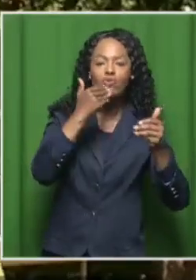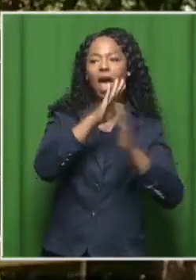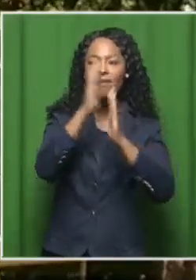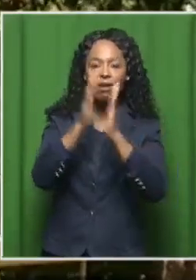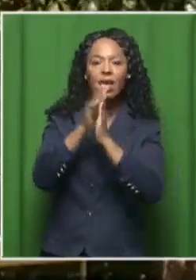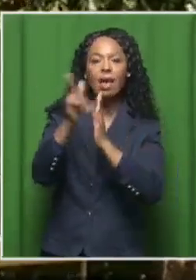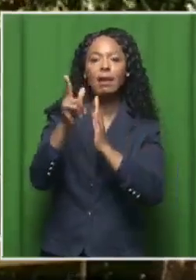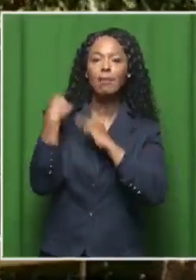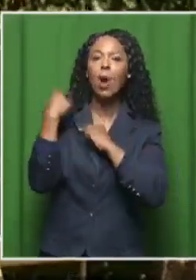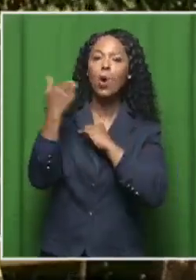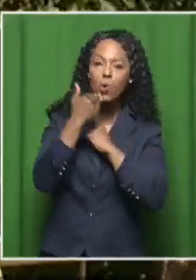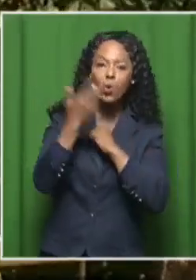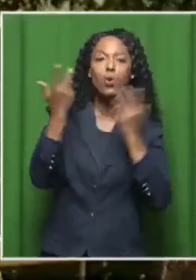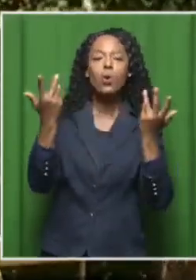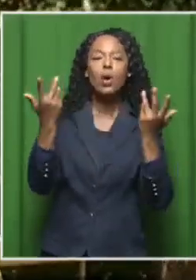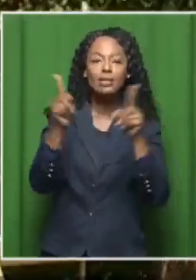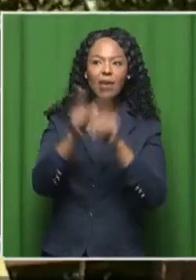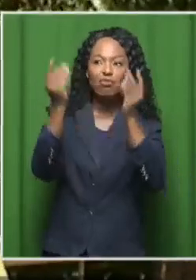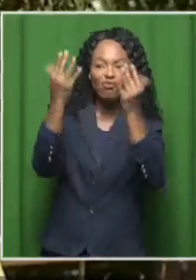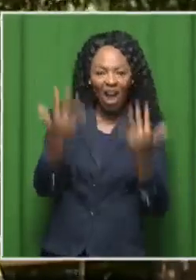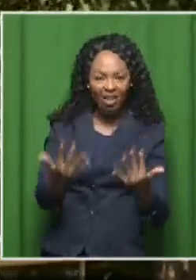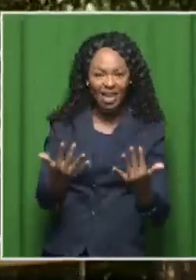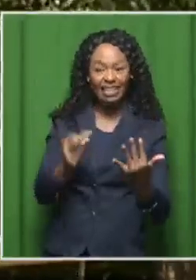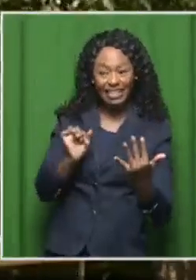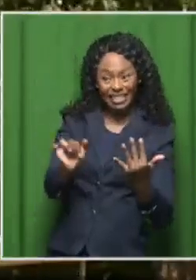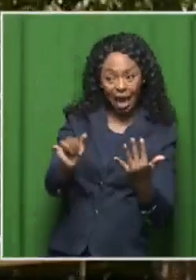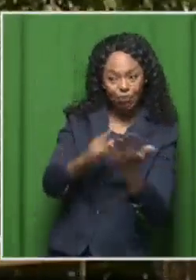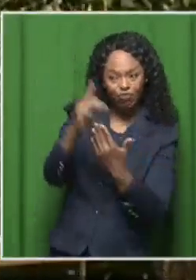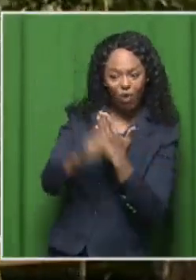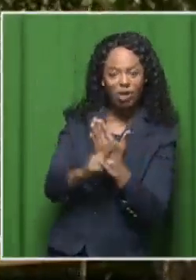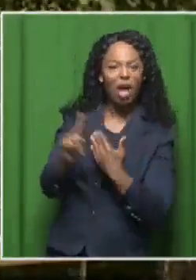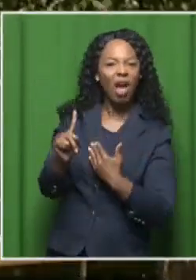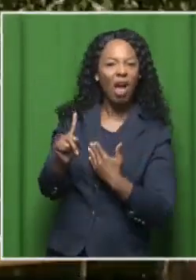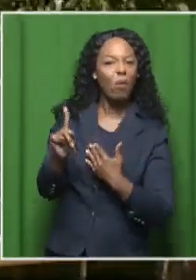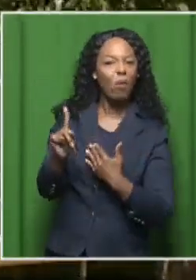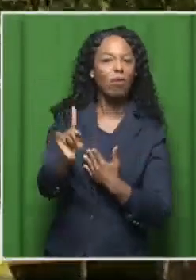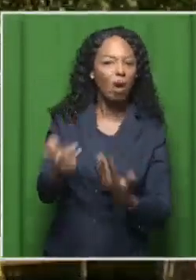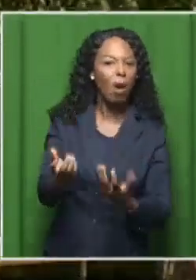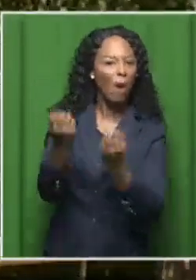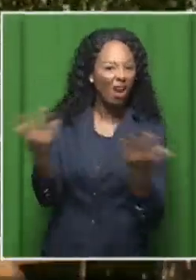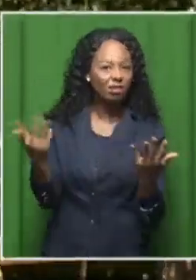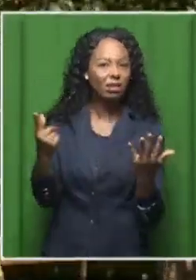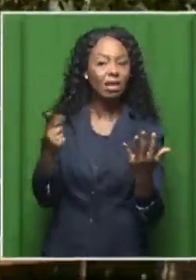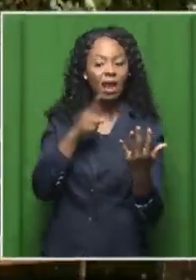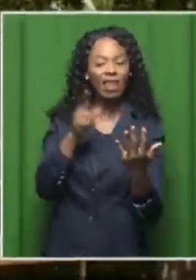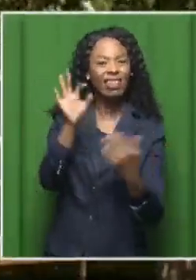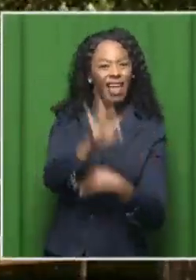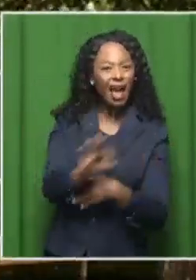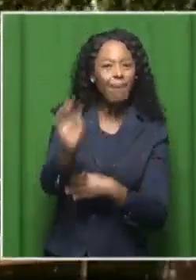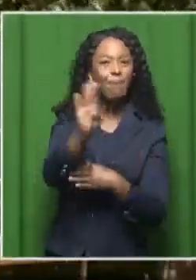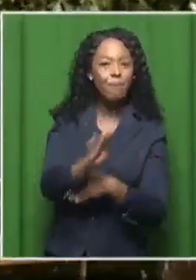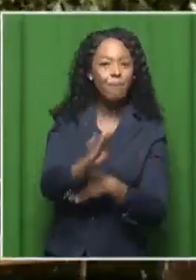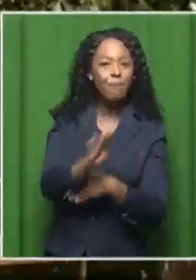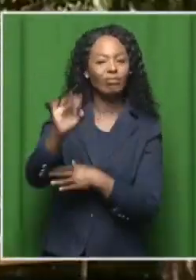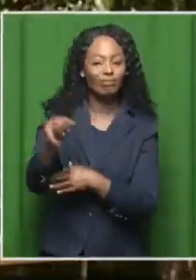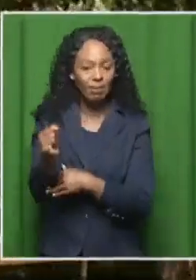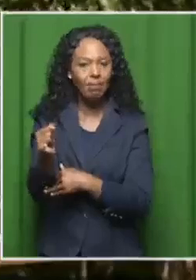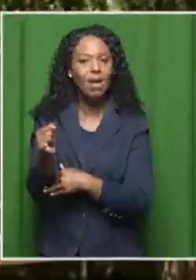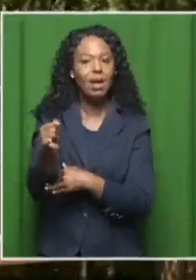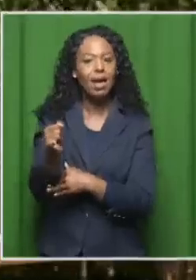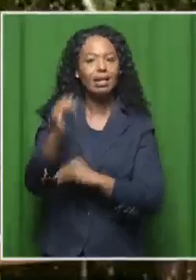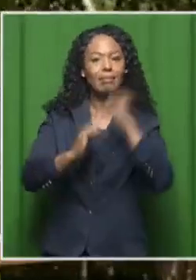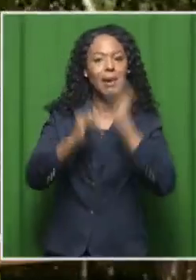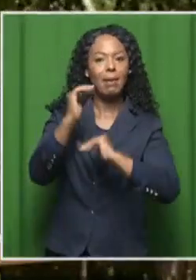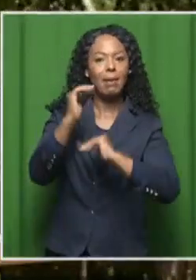thing, what the budget is. So for instance, 3 billion has been set aside to build 10 new hospitals in the next